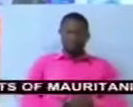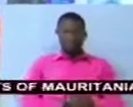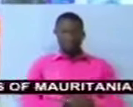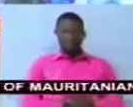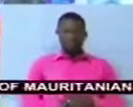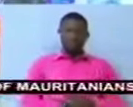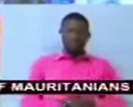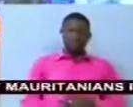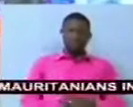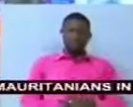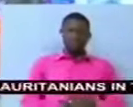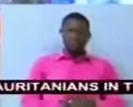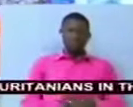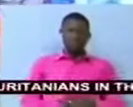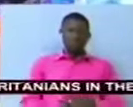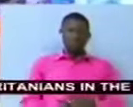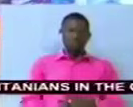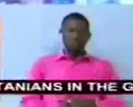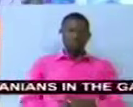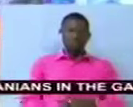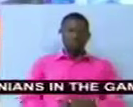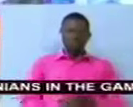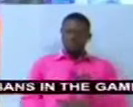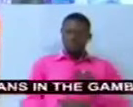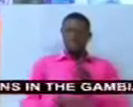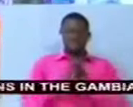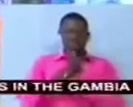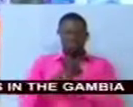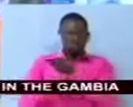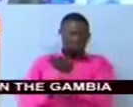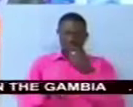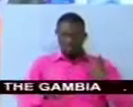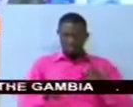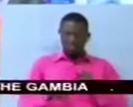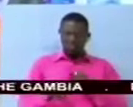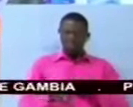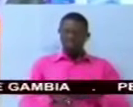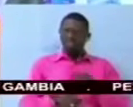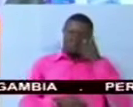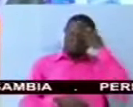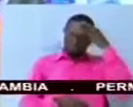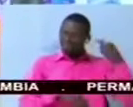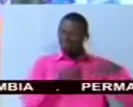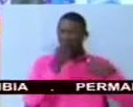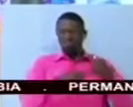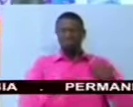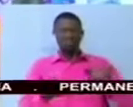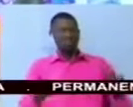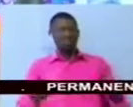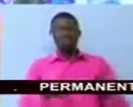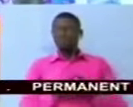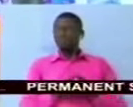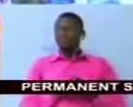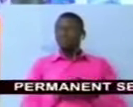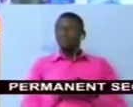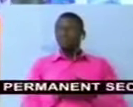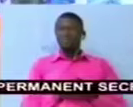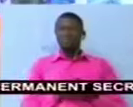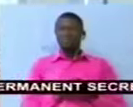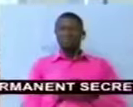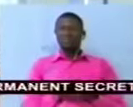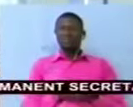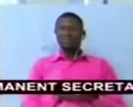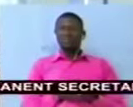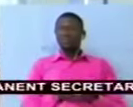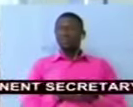ci topoto ñoñu be faté ma. They were focused on those people and until they forget about me. What do you mean